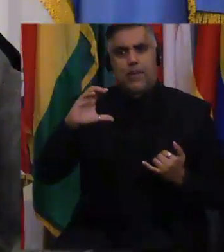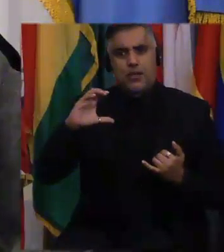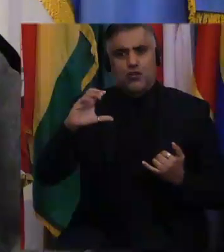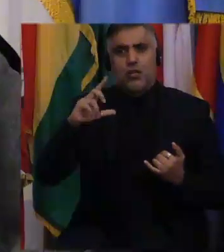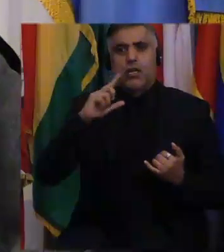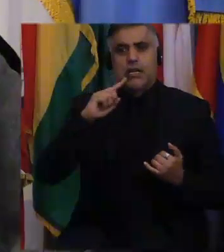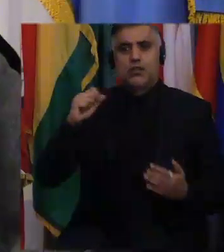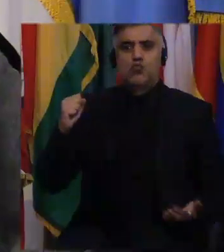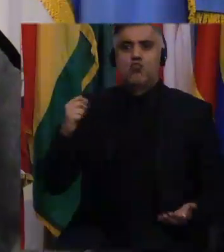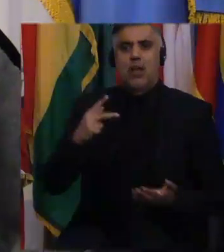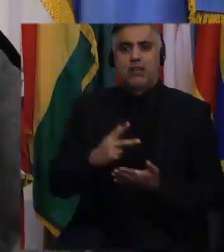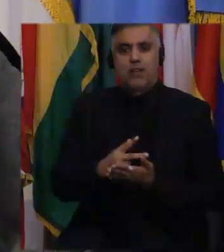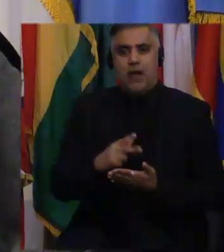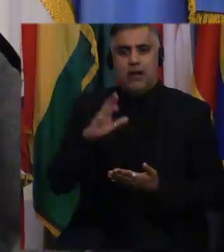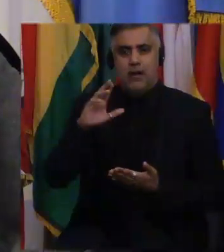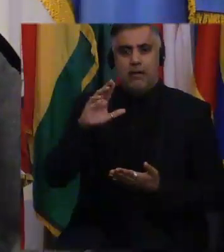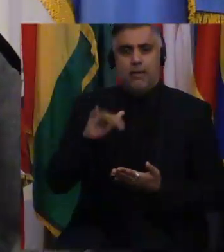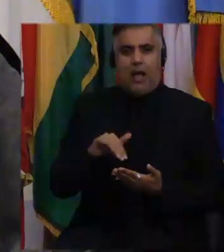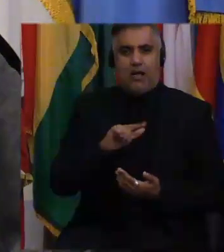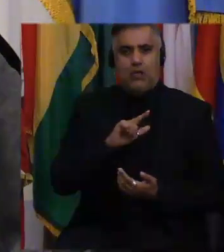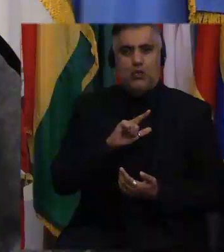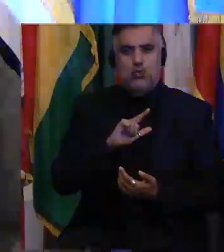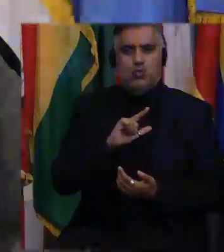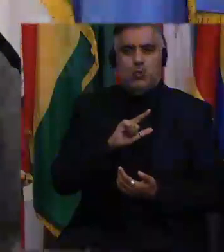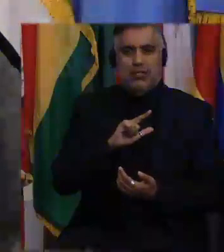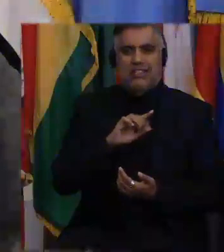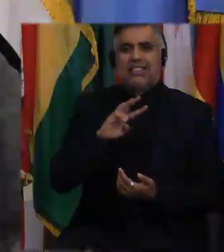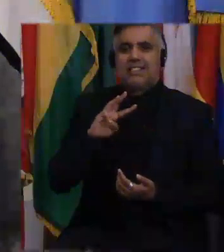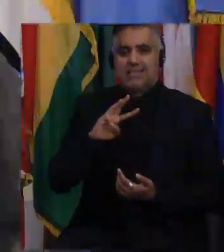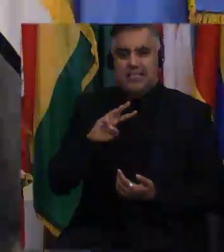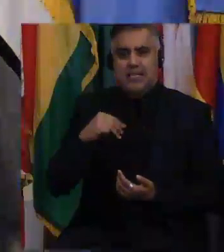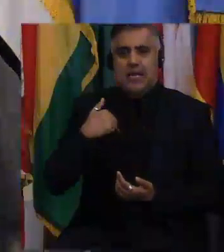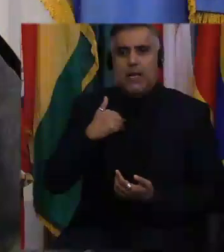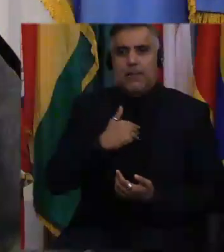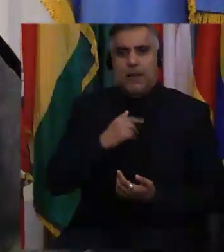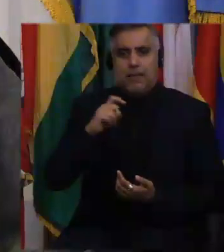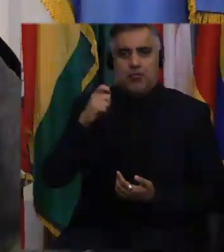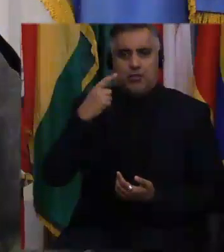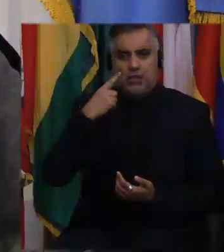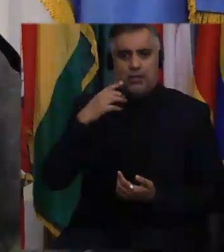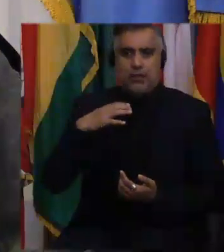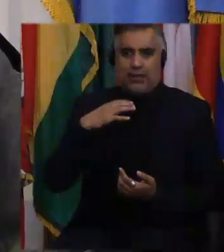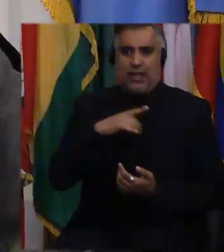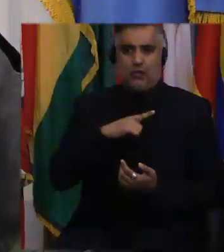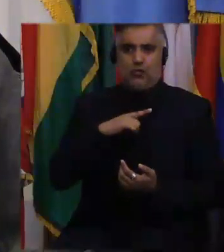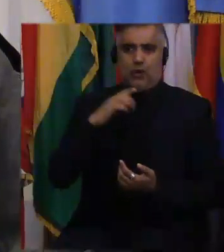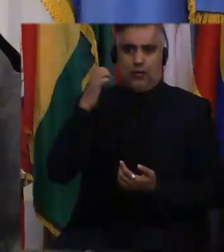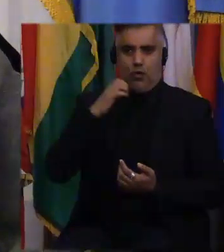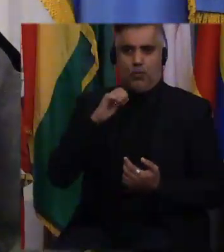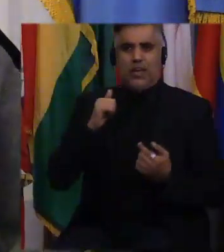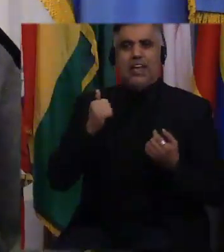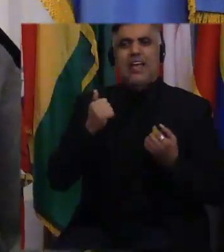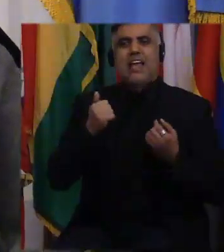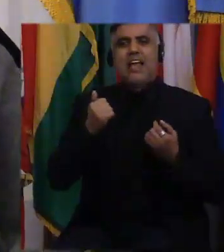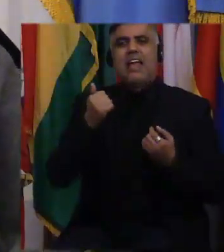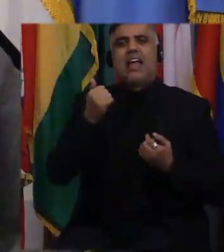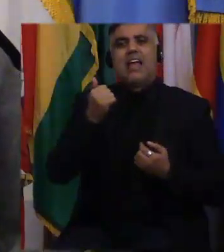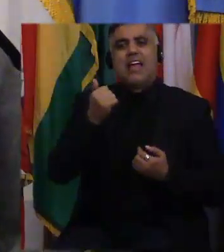is ratified by 26 member states of the Council of Europe. Another 18